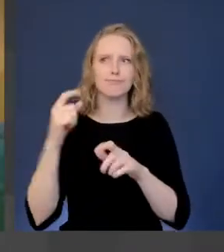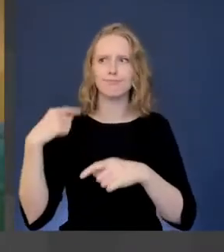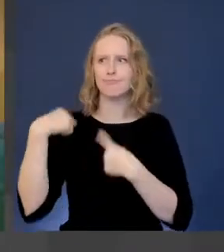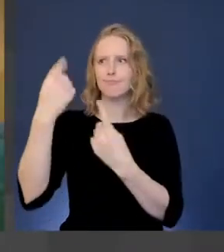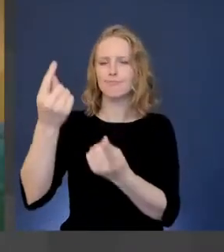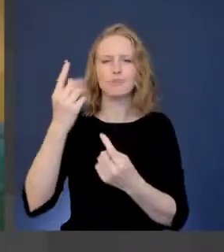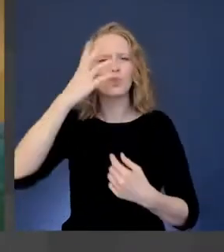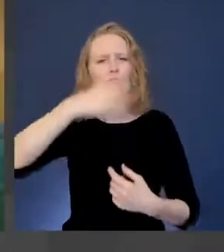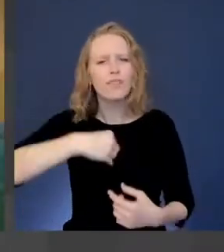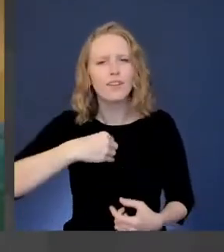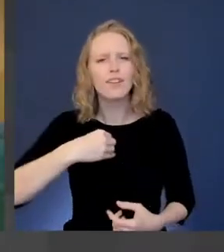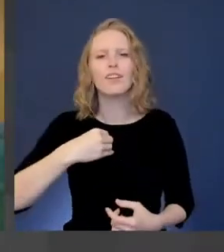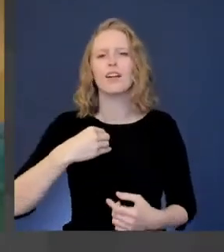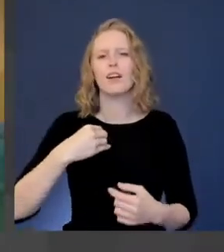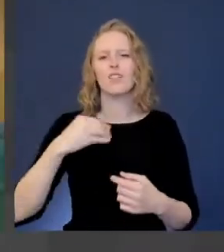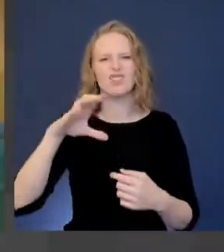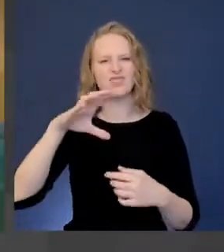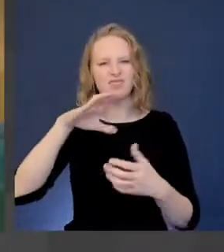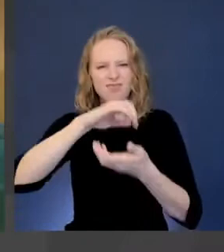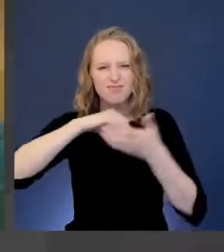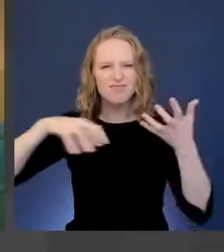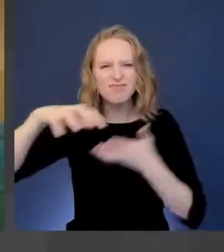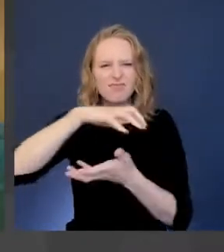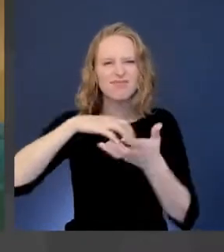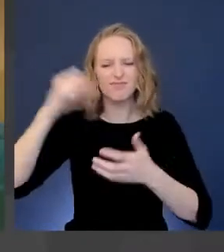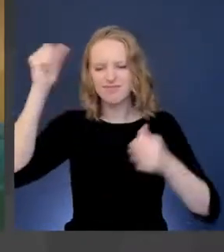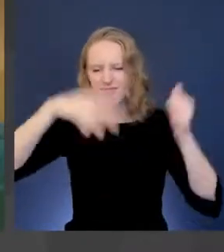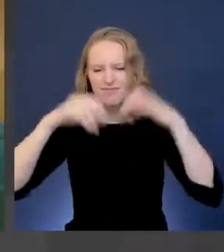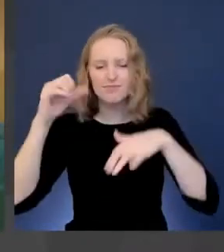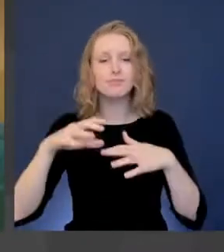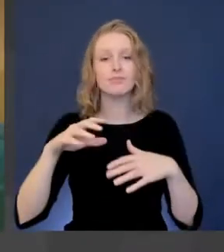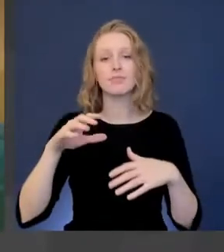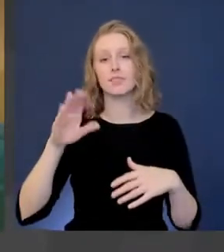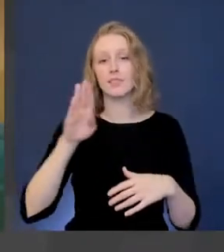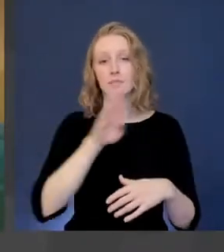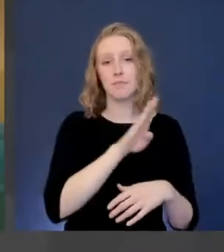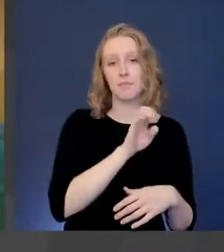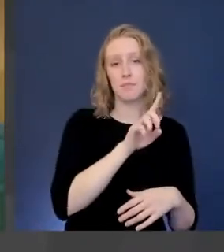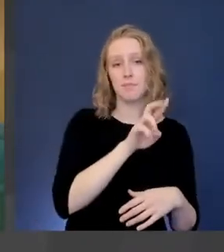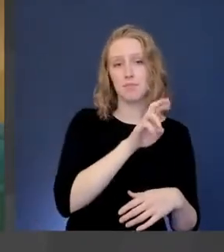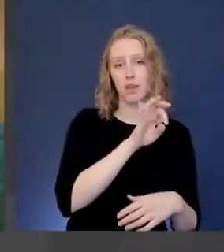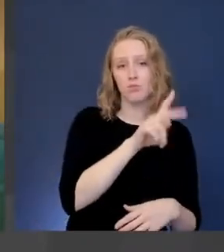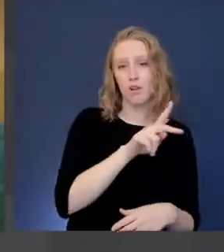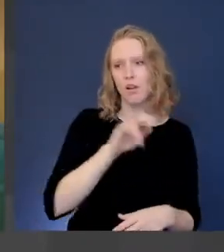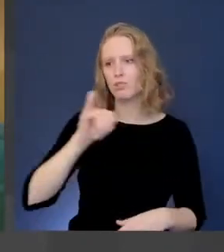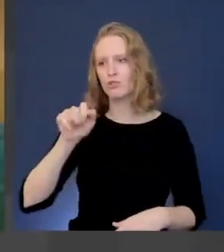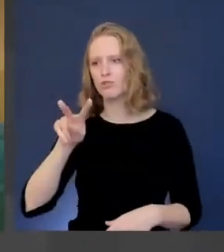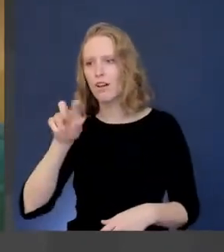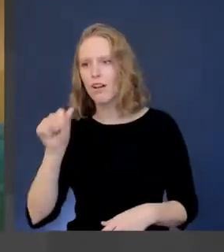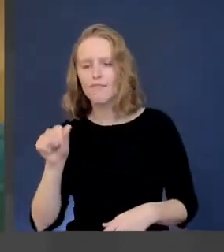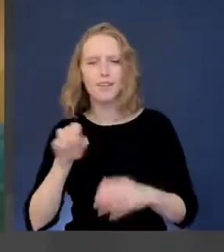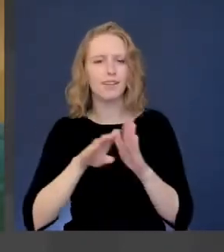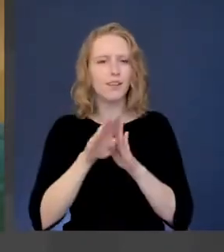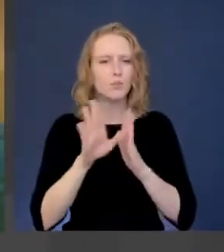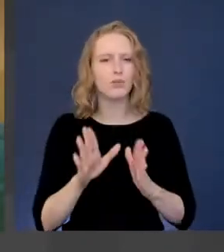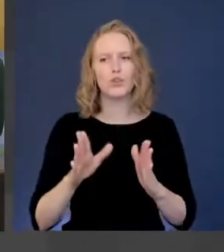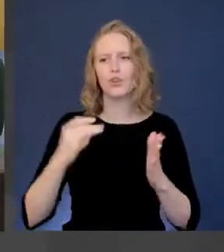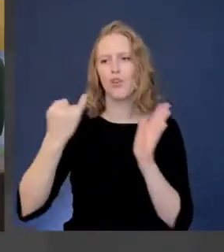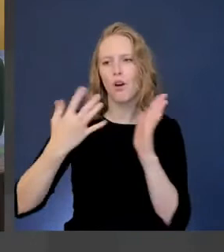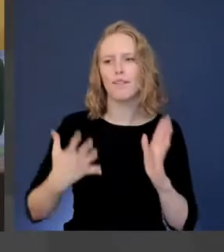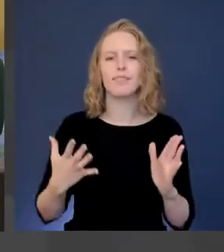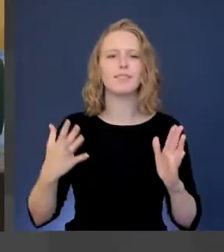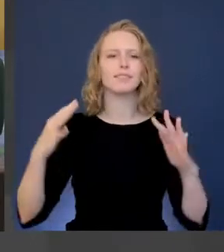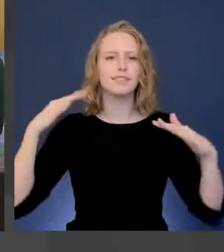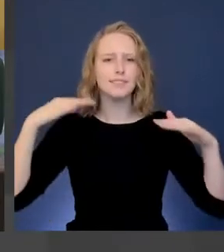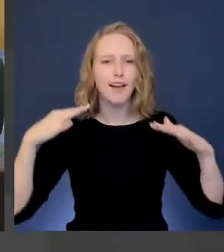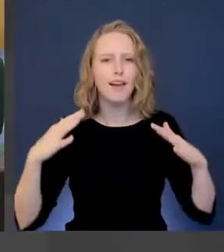everyone collaborated, like all the different roles, like Bedrock developers, Java developers, designers, artists, sound, and so on. So yeah, it's been so